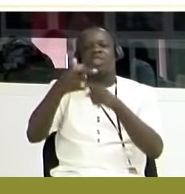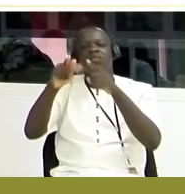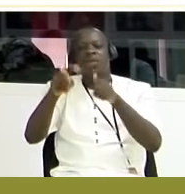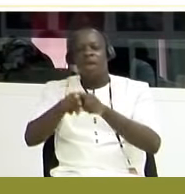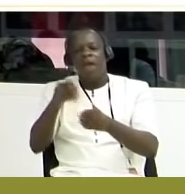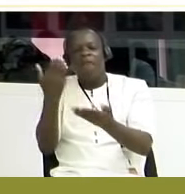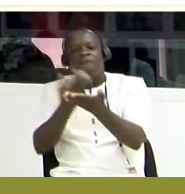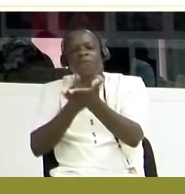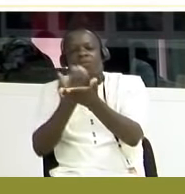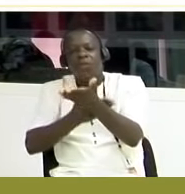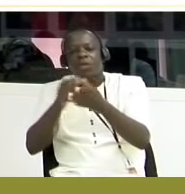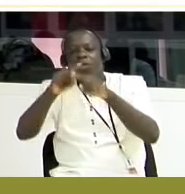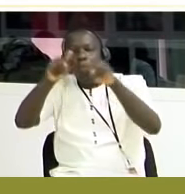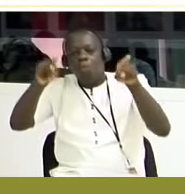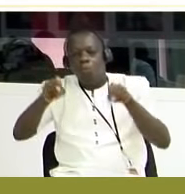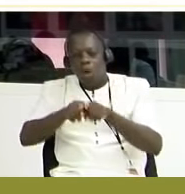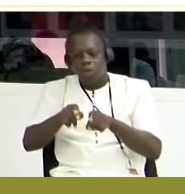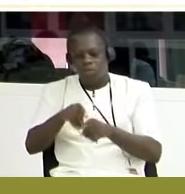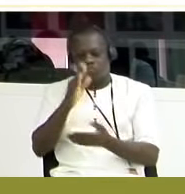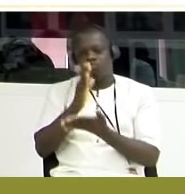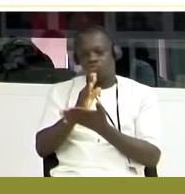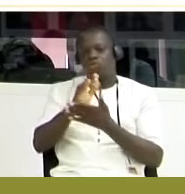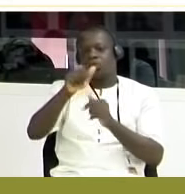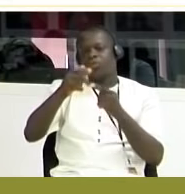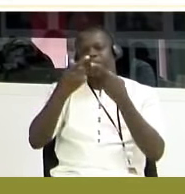from home.